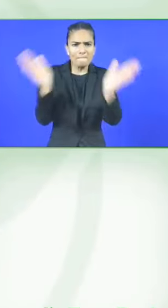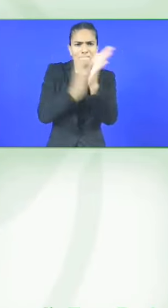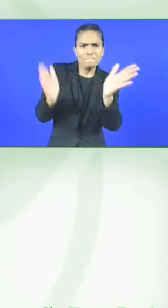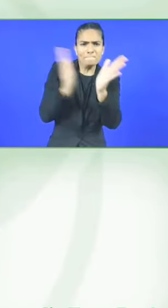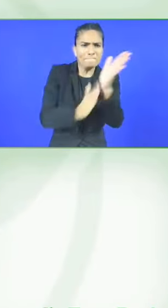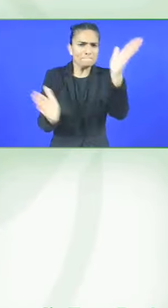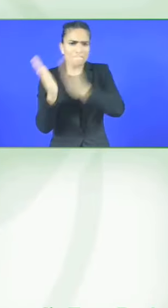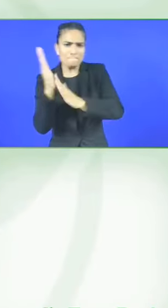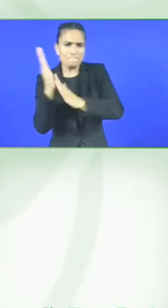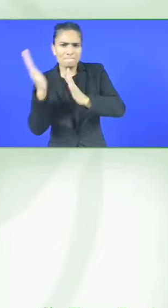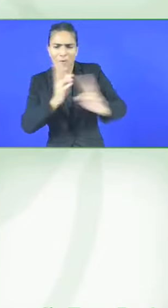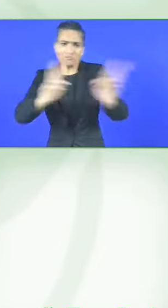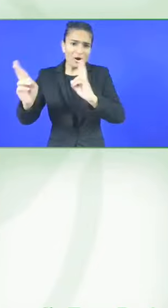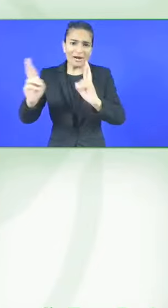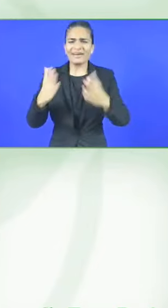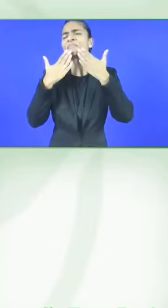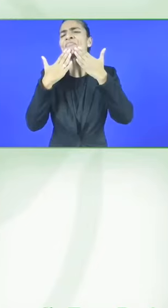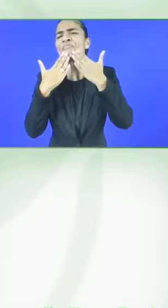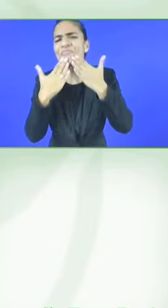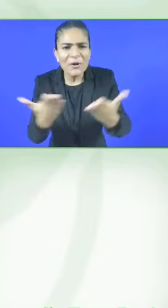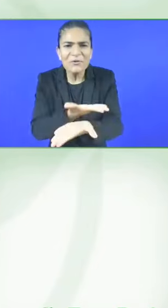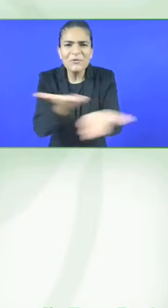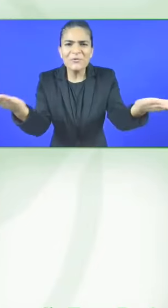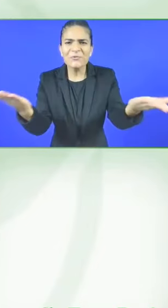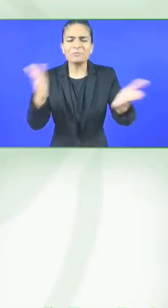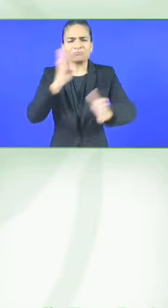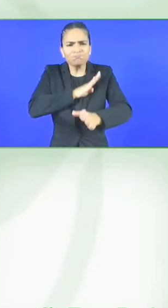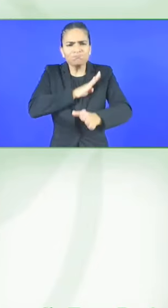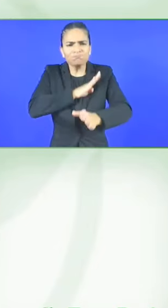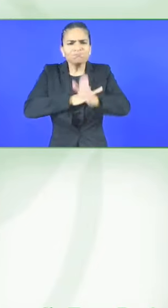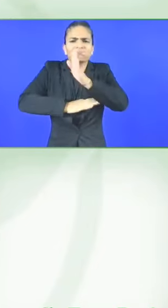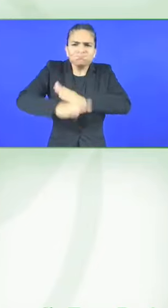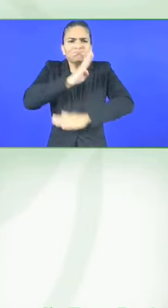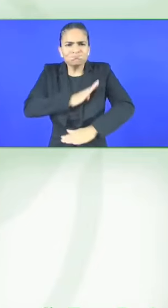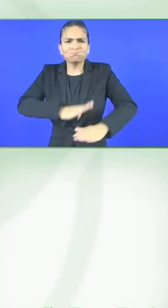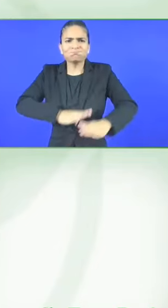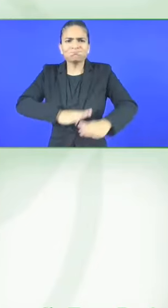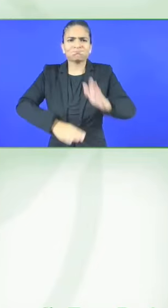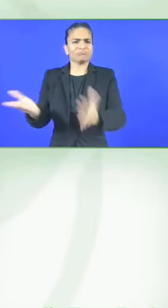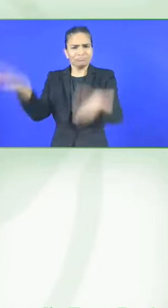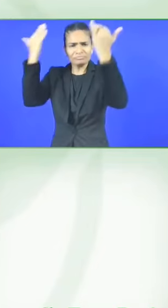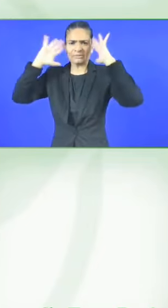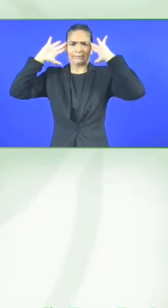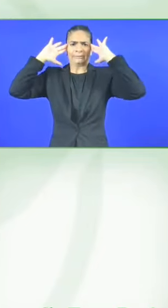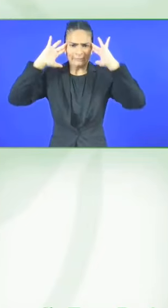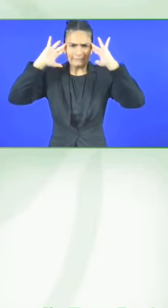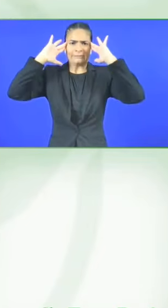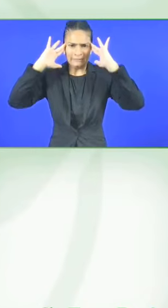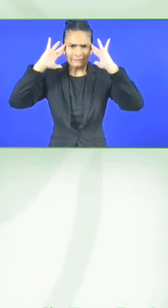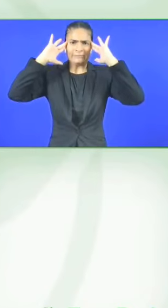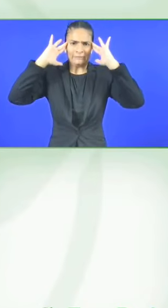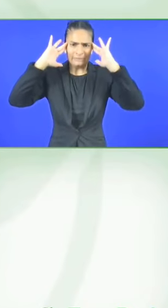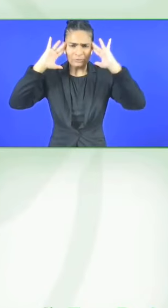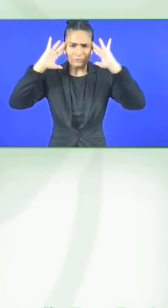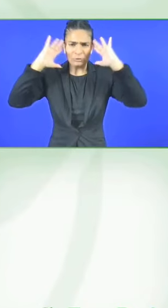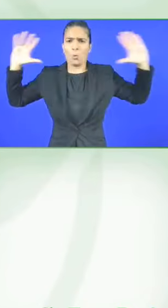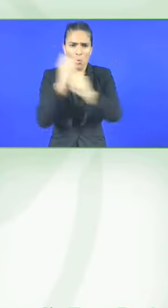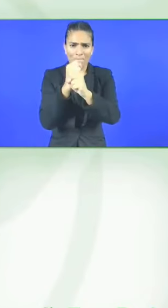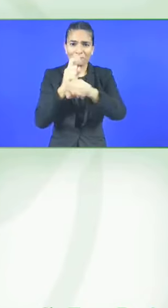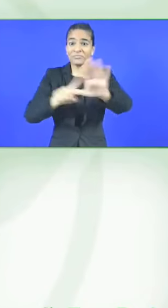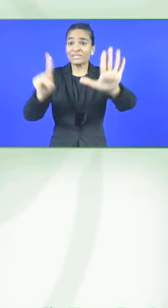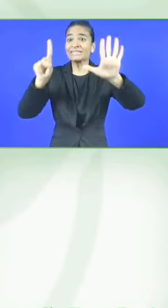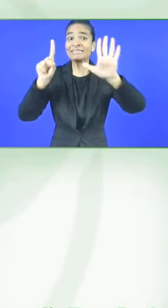music, please. The music, because I can't sing. That's it. Okay, go give me some volume.